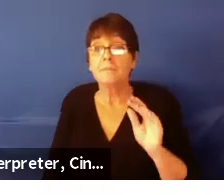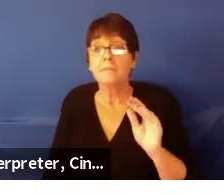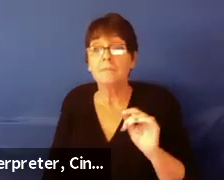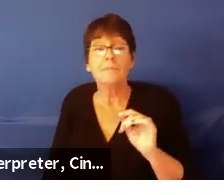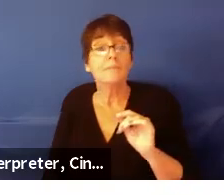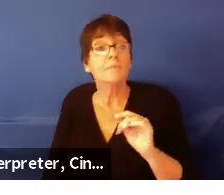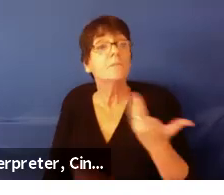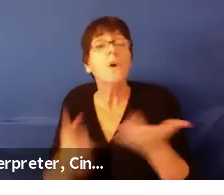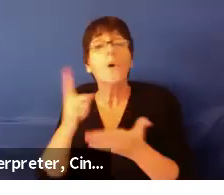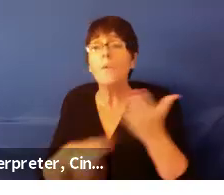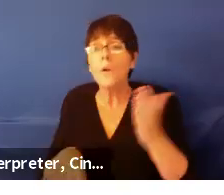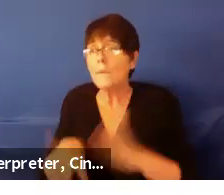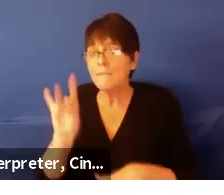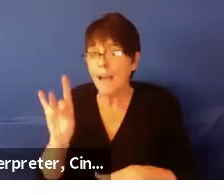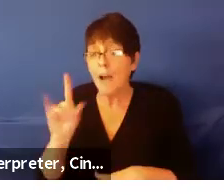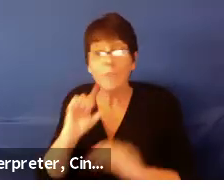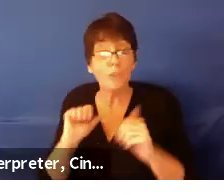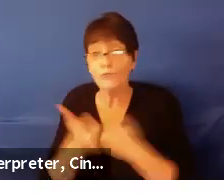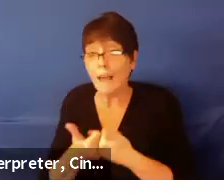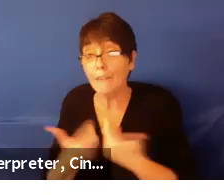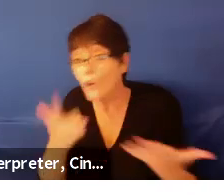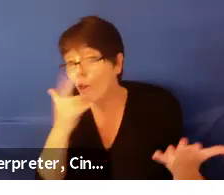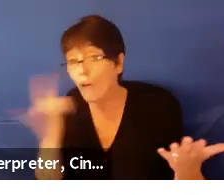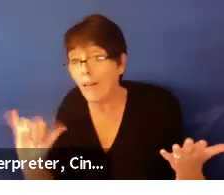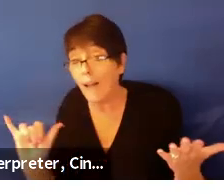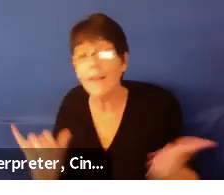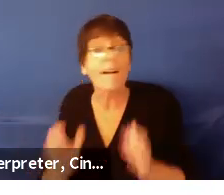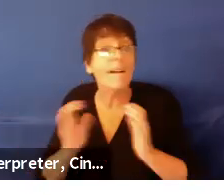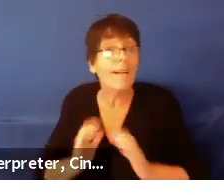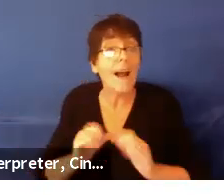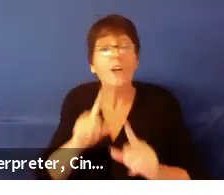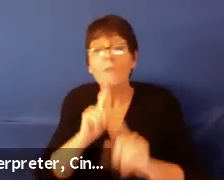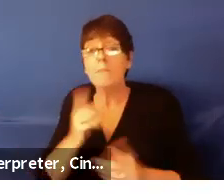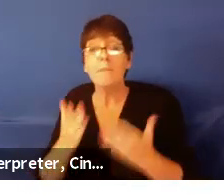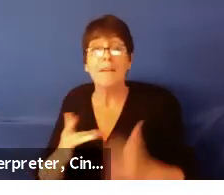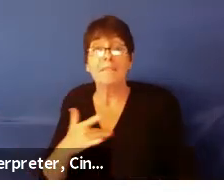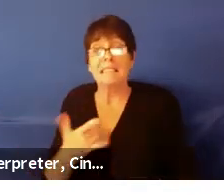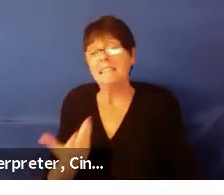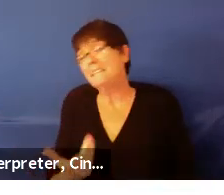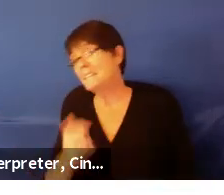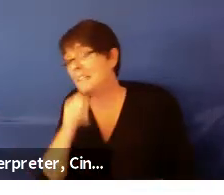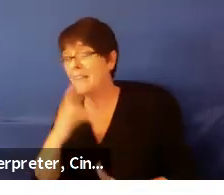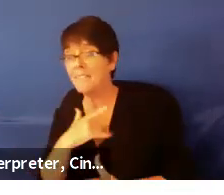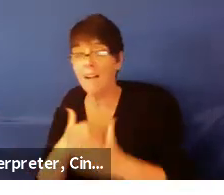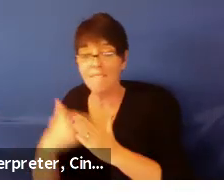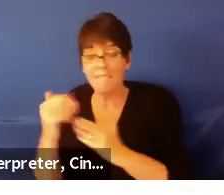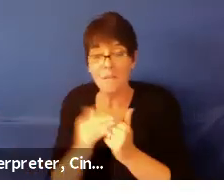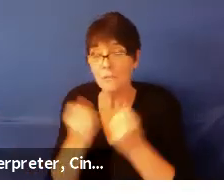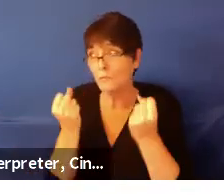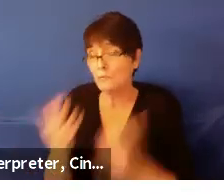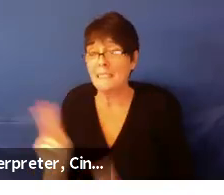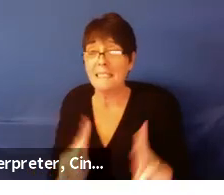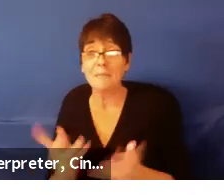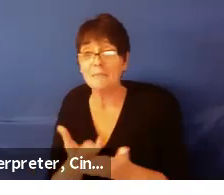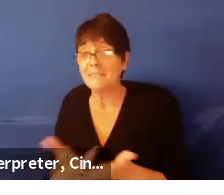So what have we found as far as challenges? Clients and responders may feel uneasy in this setting with many people. It's